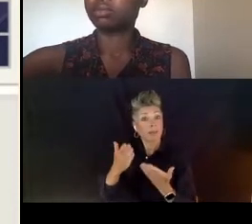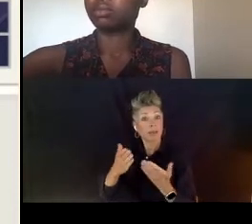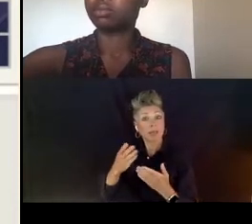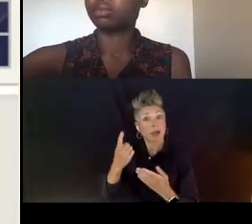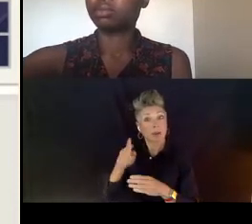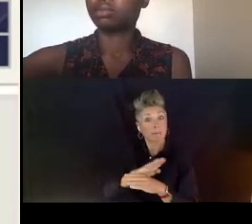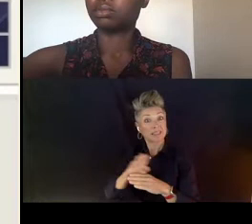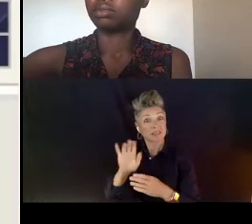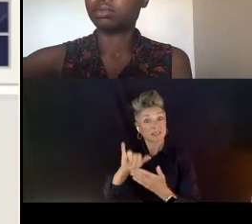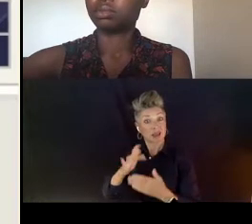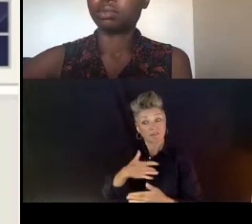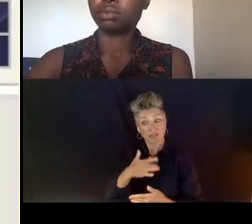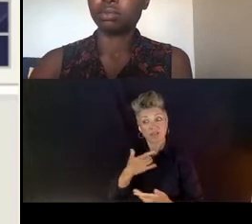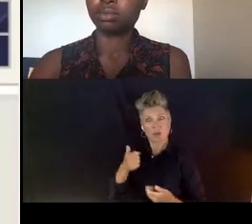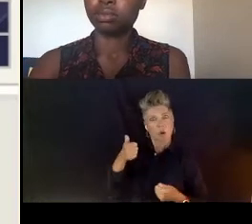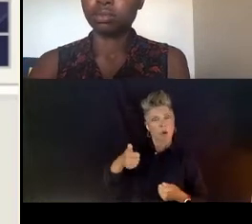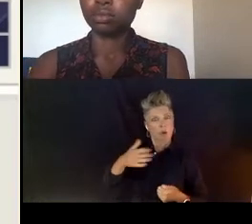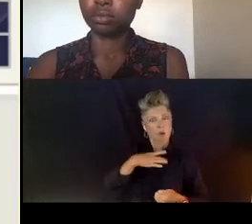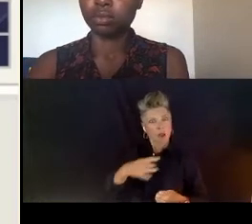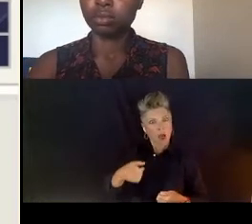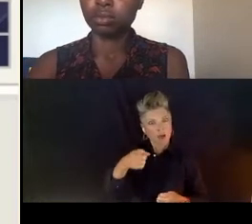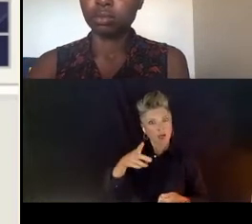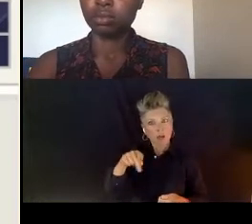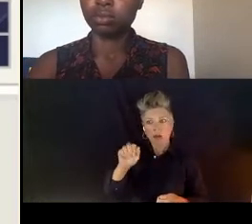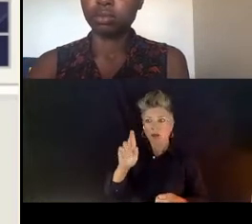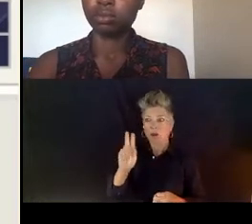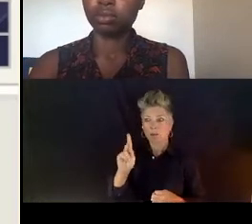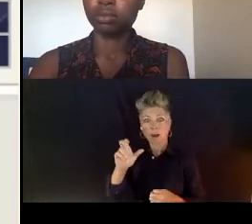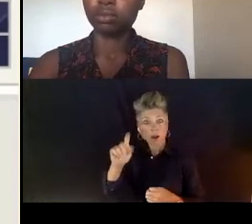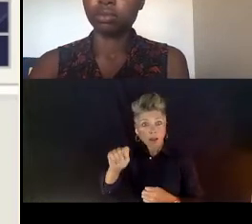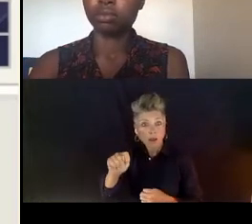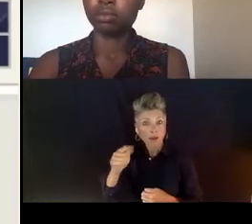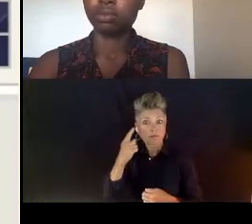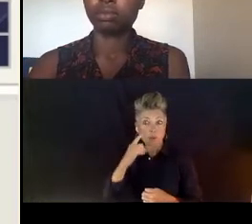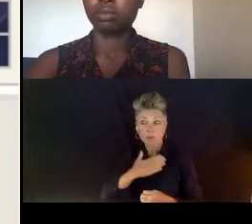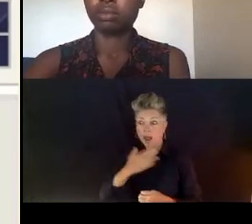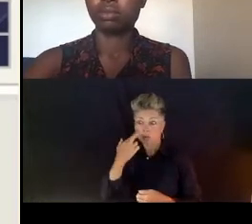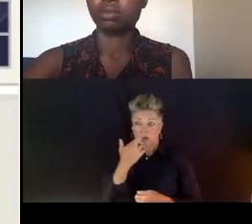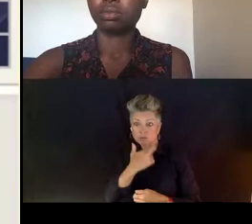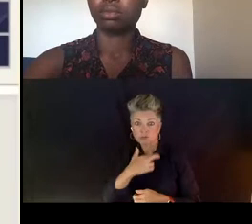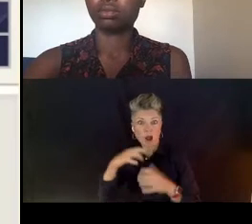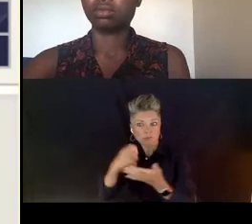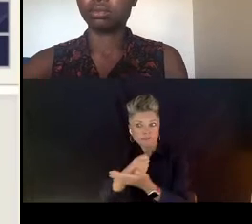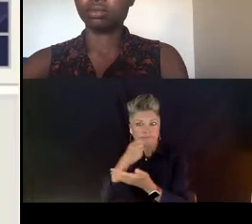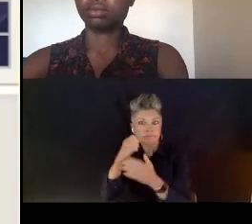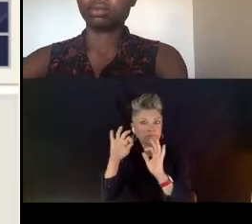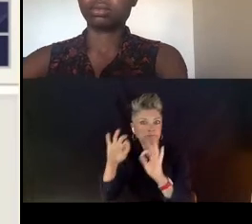actually dines and they might want to use the parklet to dine in the street. So I thought that these were some great options to